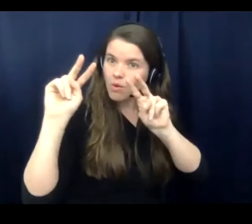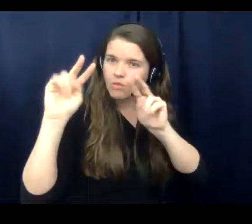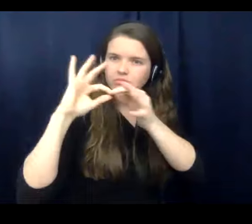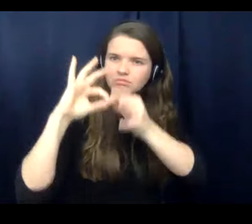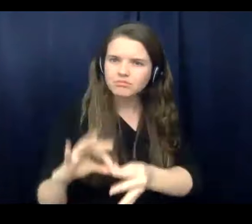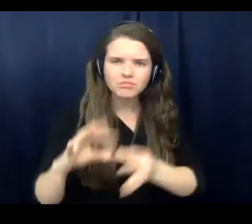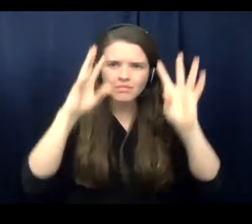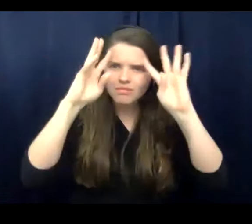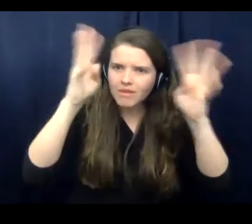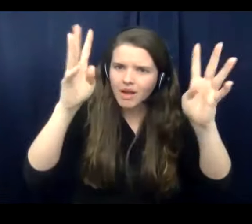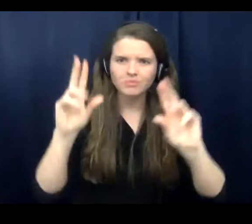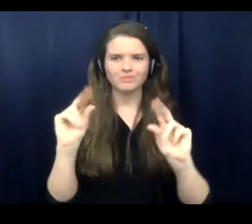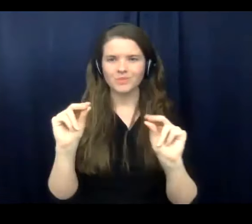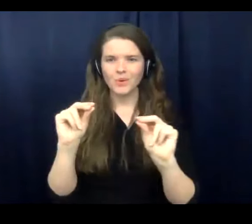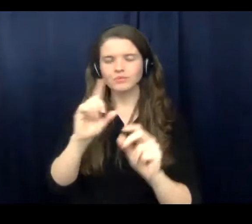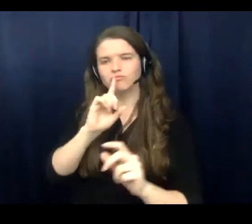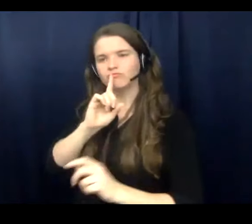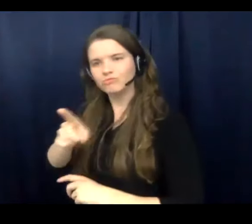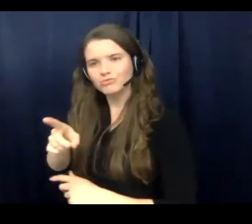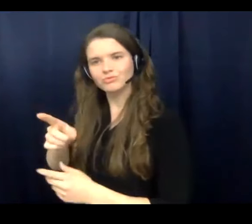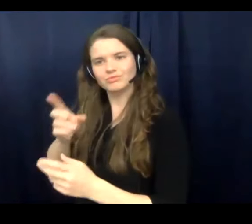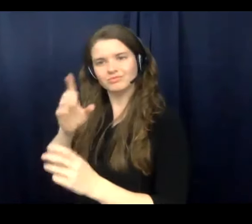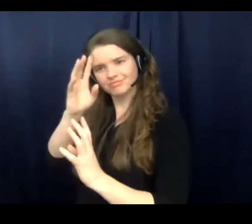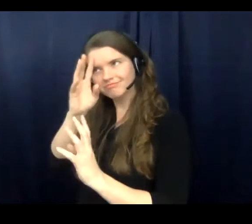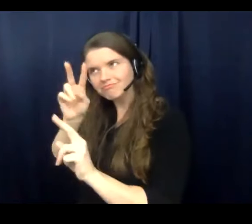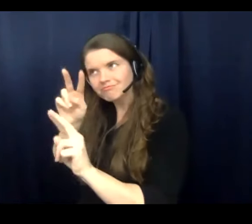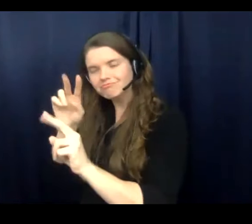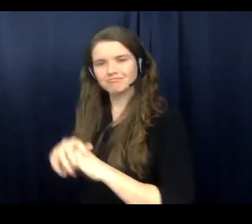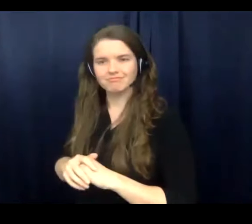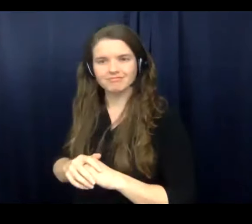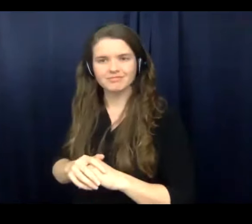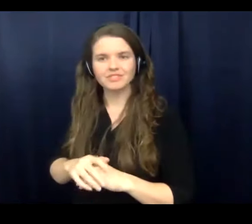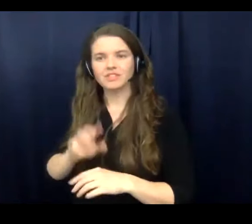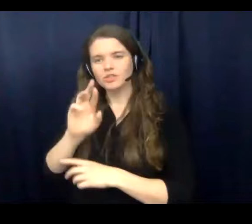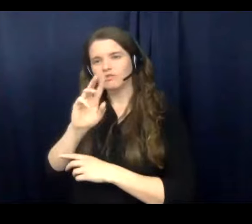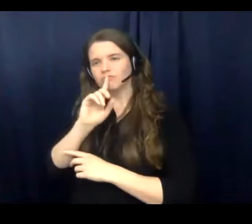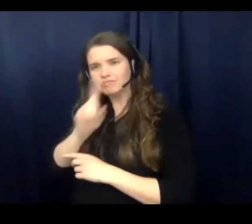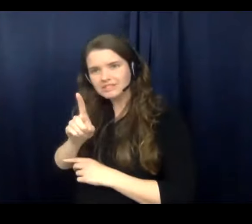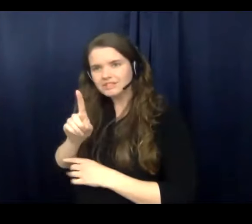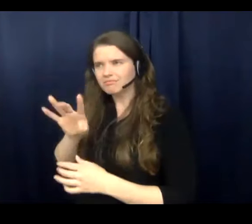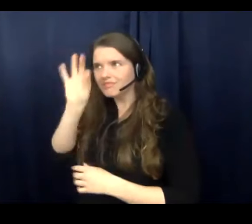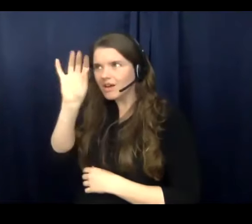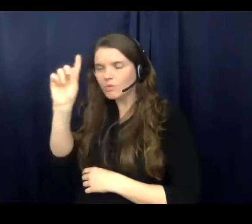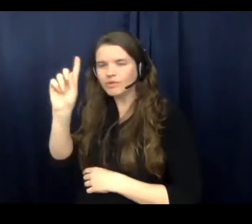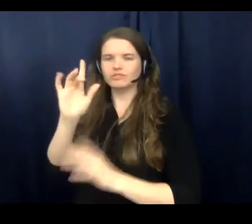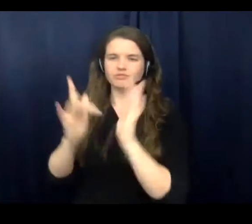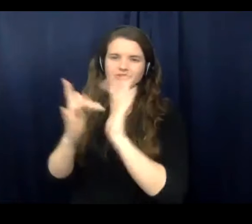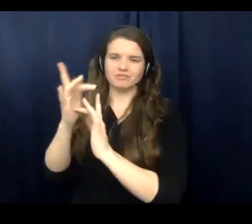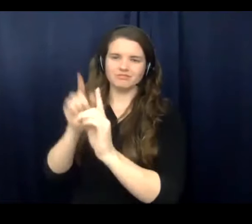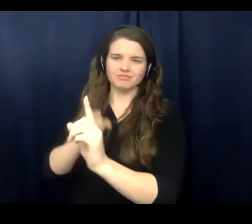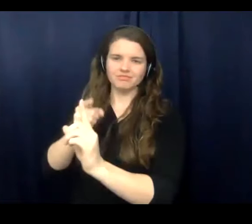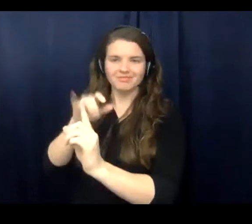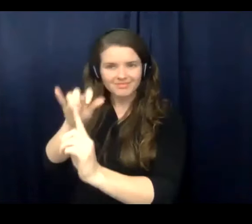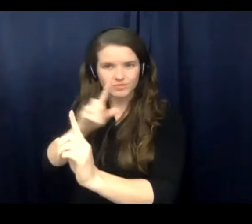The Apostle Paul said in Colossians 2, he said, the reality is found in Christ. Jesus is the reality. His death, burial,